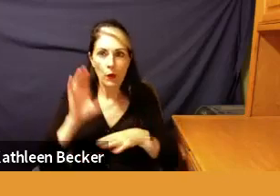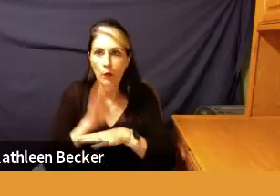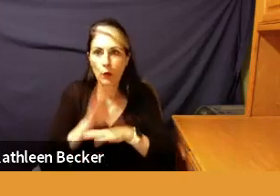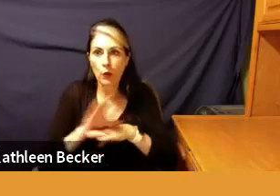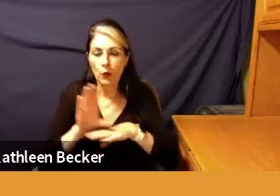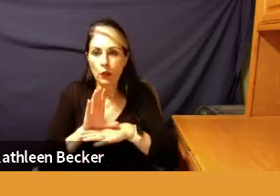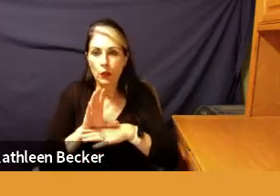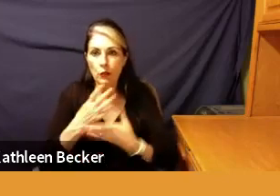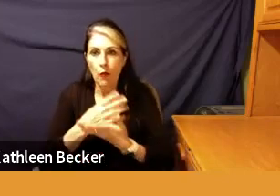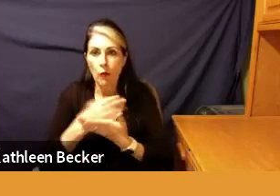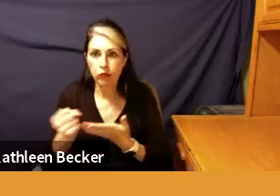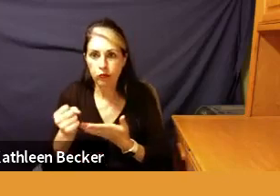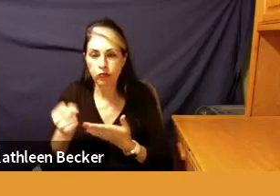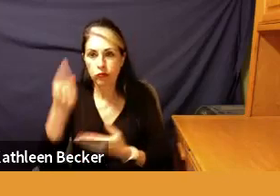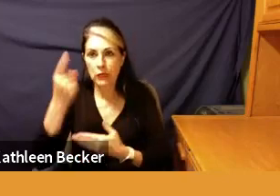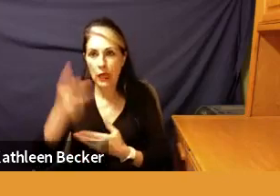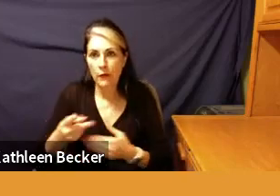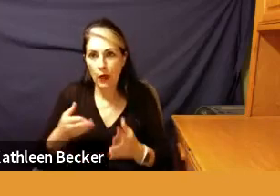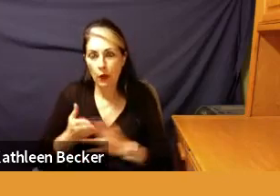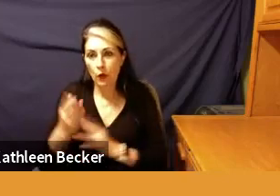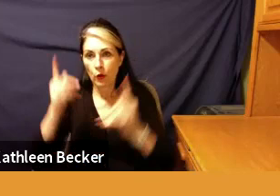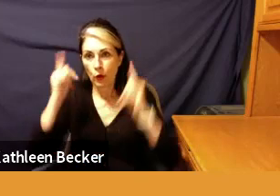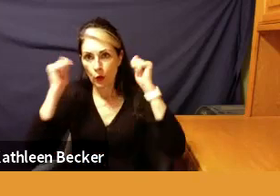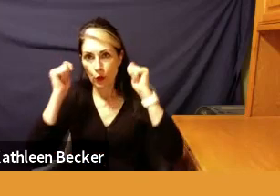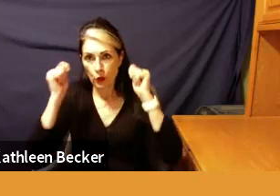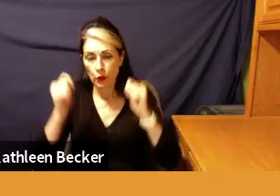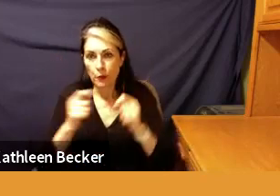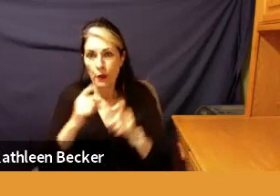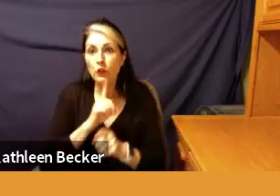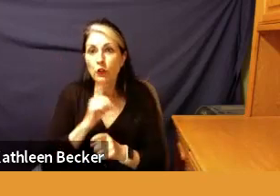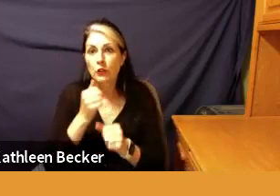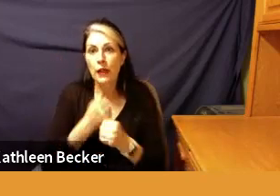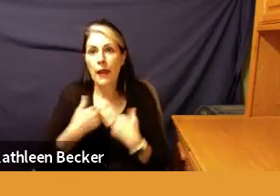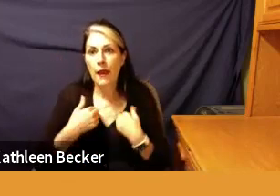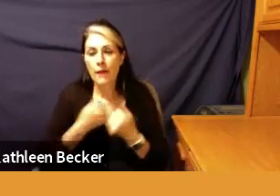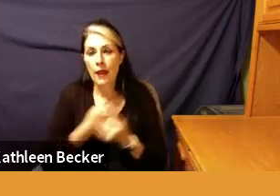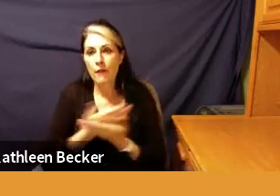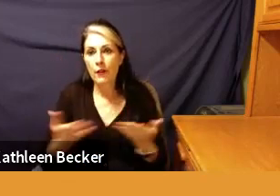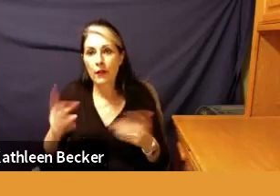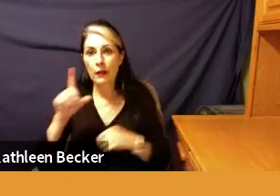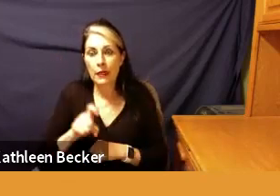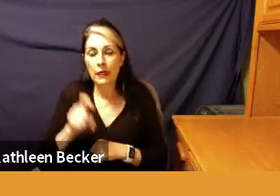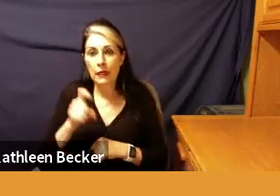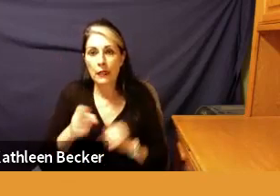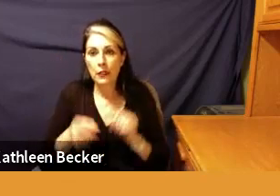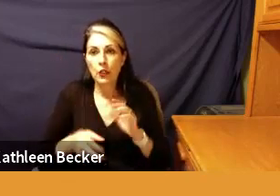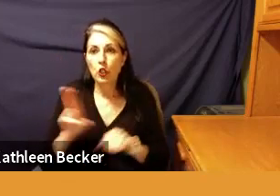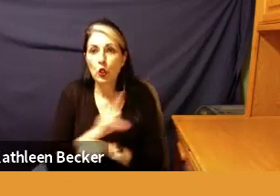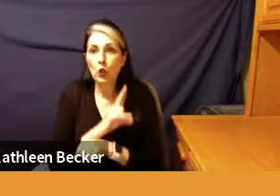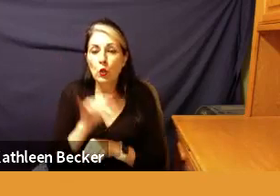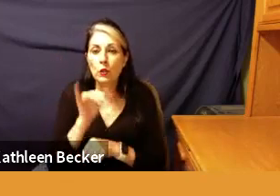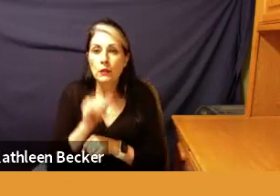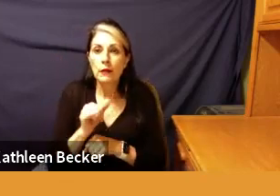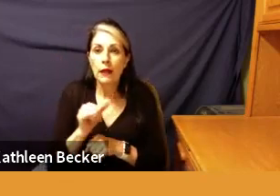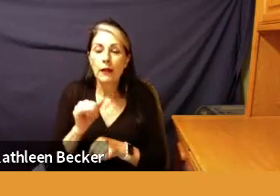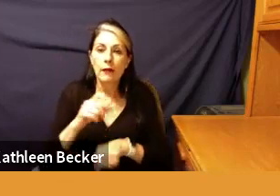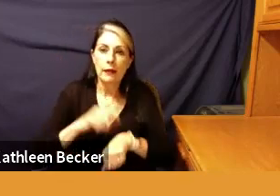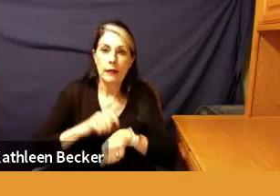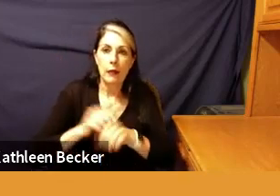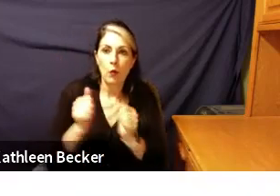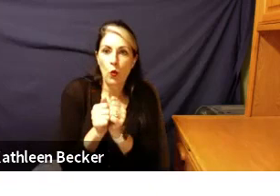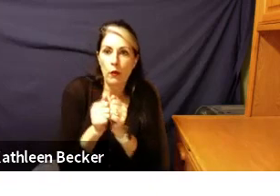through the tutoring session. So just make sure that they have everything they need in order to really utilize that session they have with the